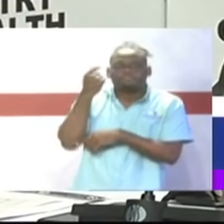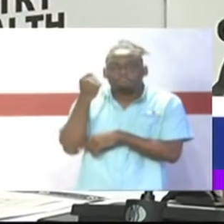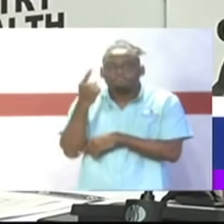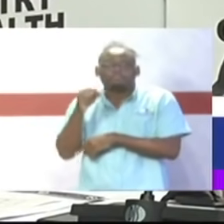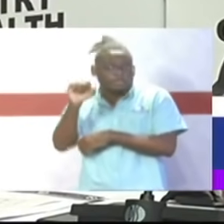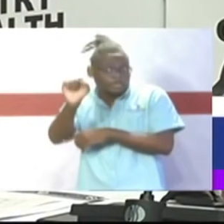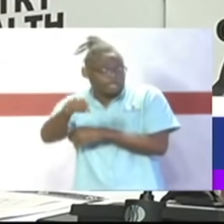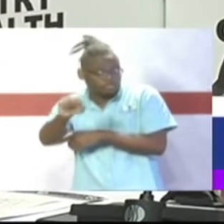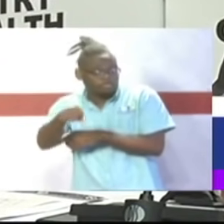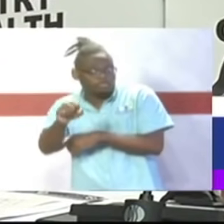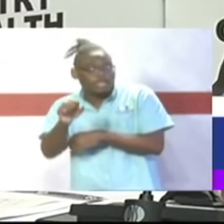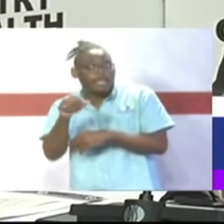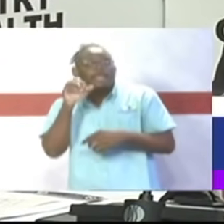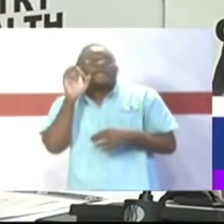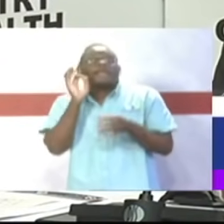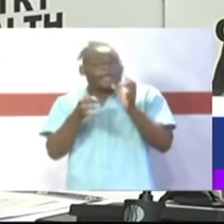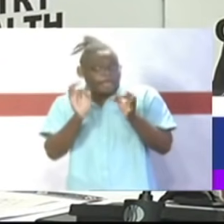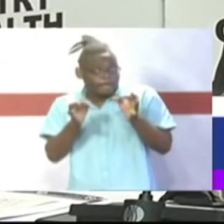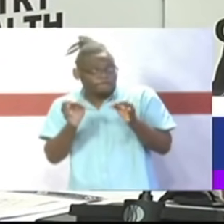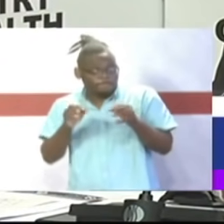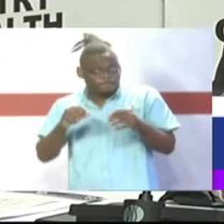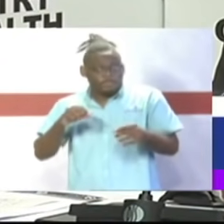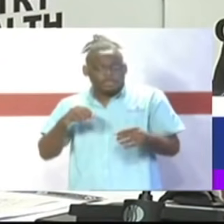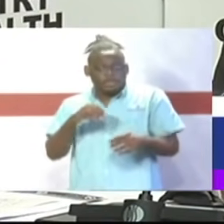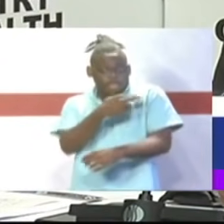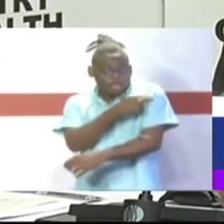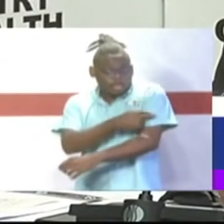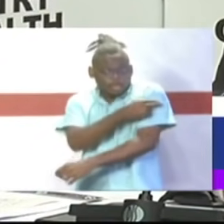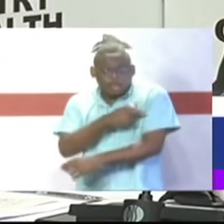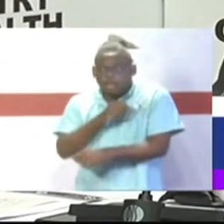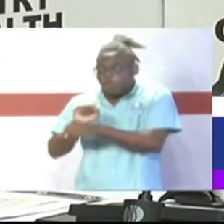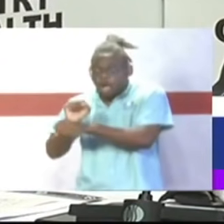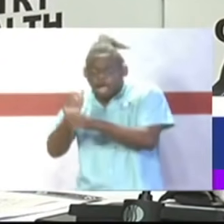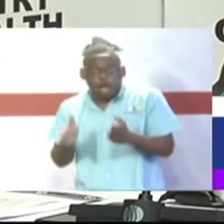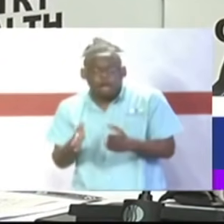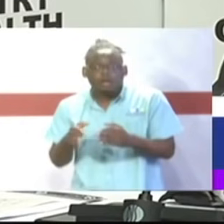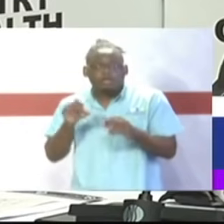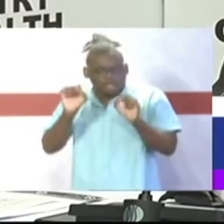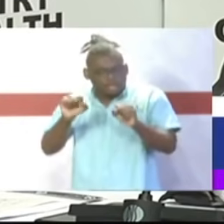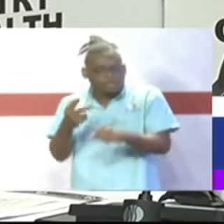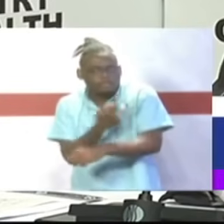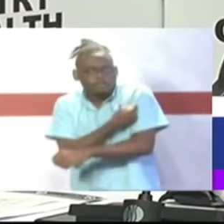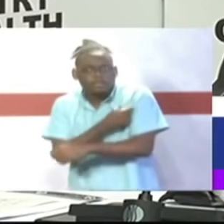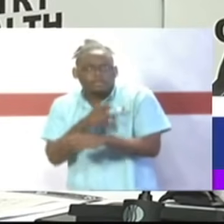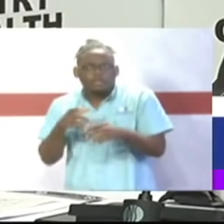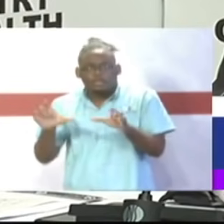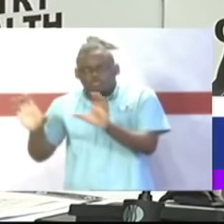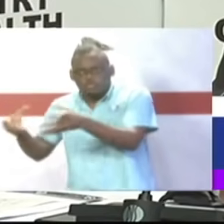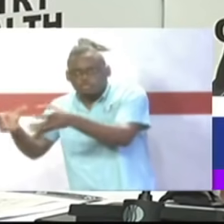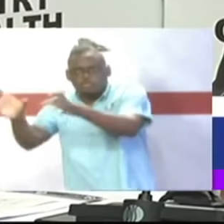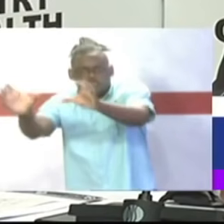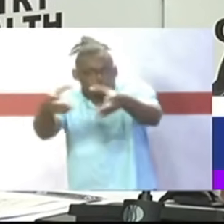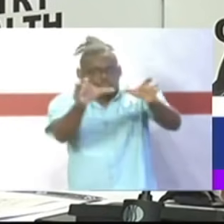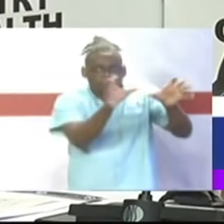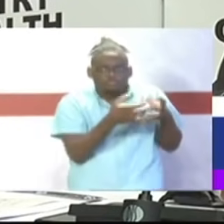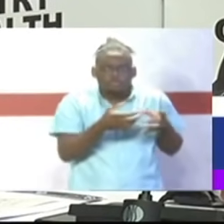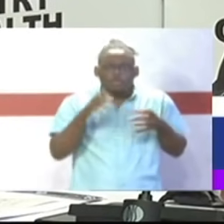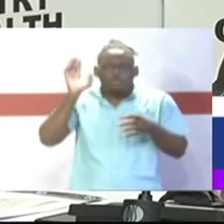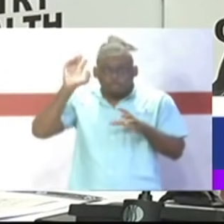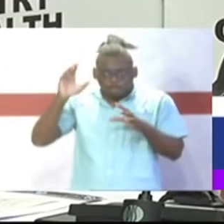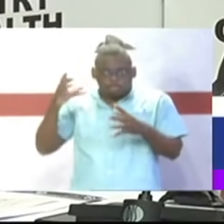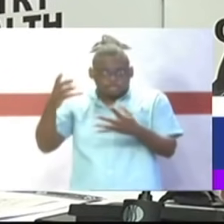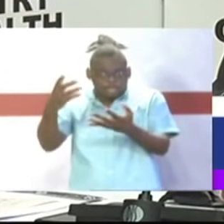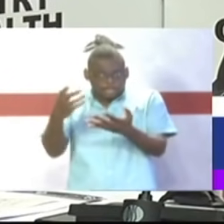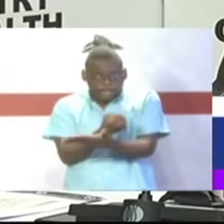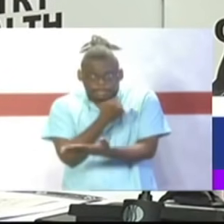before, they will be considered for having their additional primary dose, meaning they have an